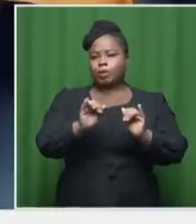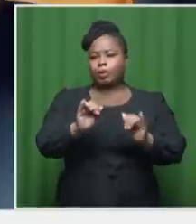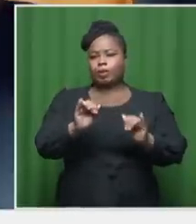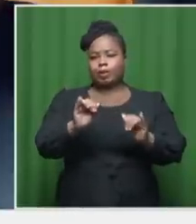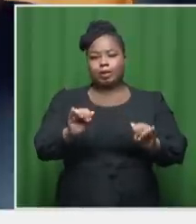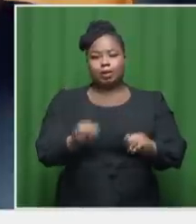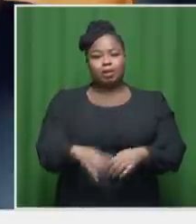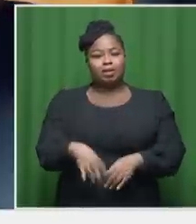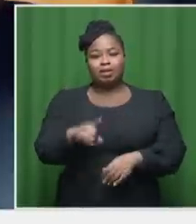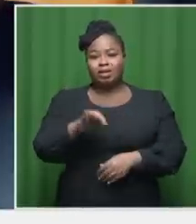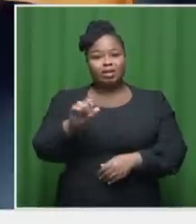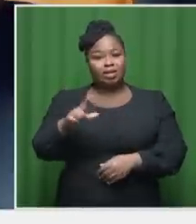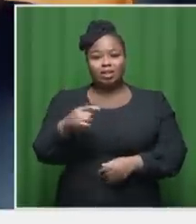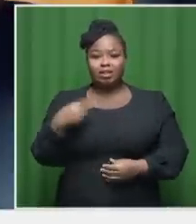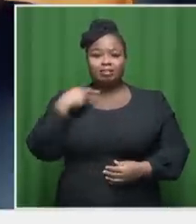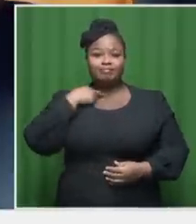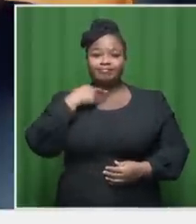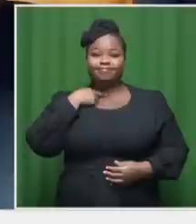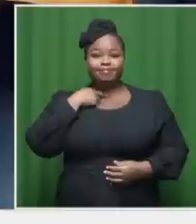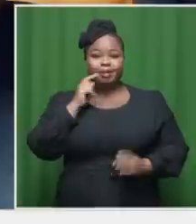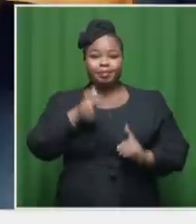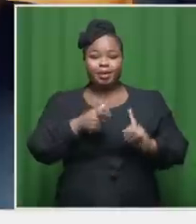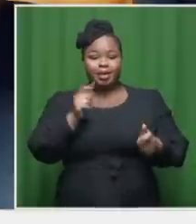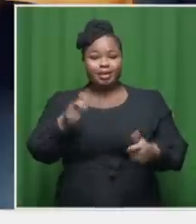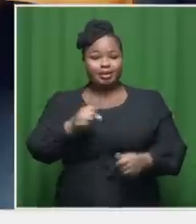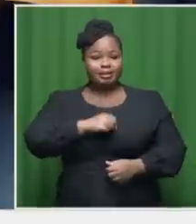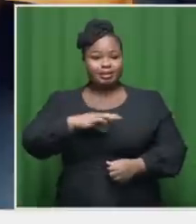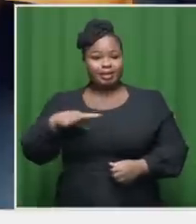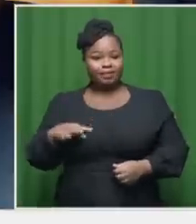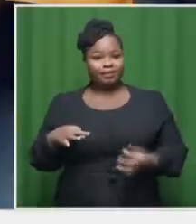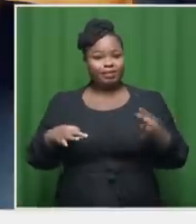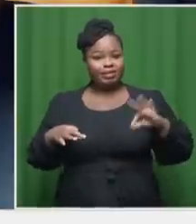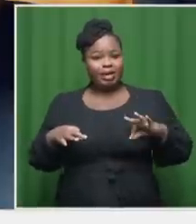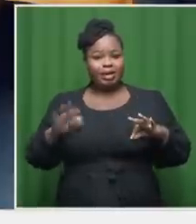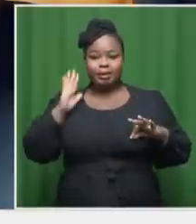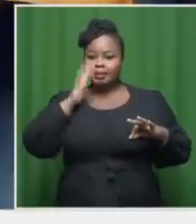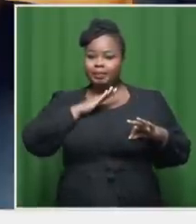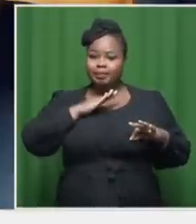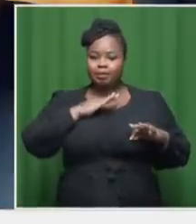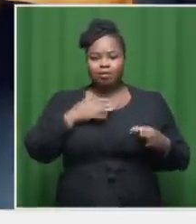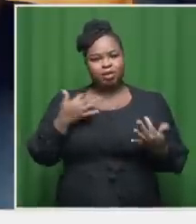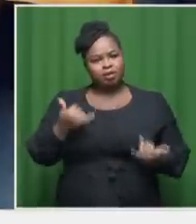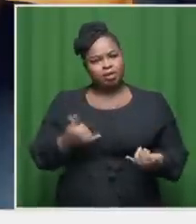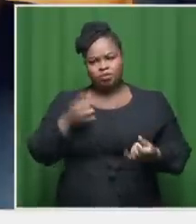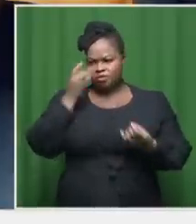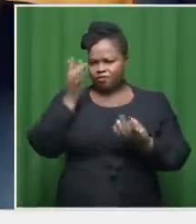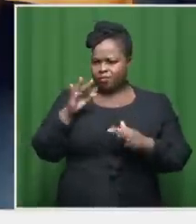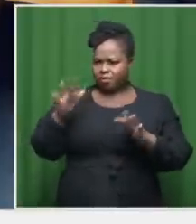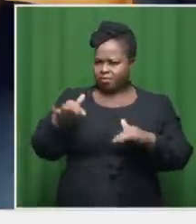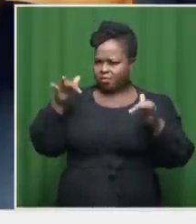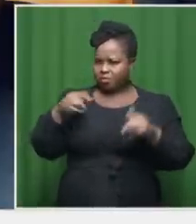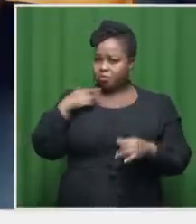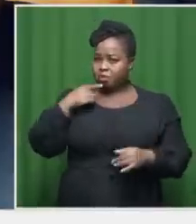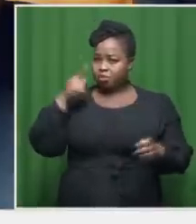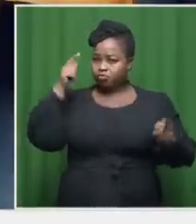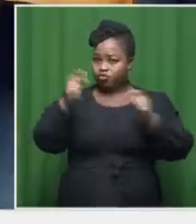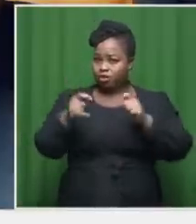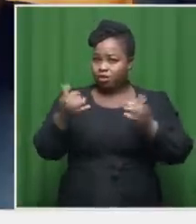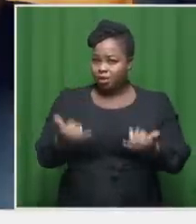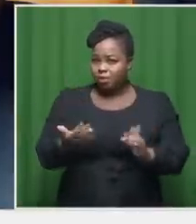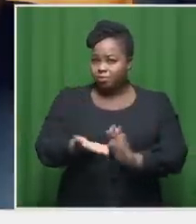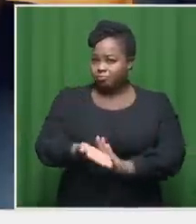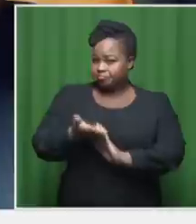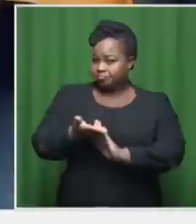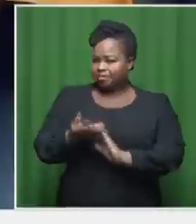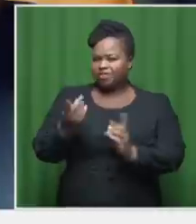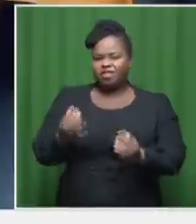point where Denel couldn't even pay salaries. But now you have informed Parliament that you've managed to turn a corner.